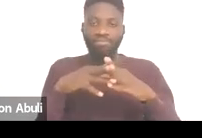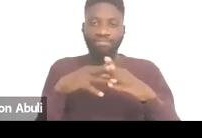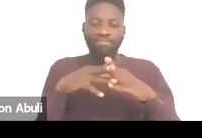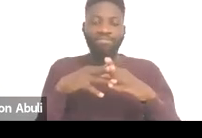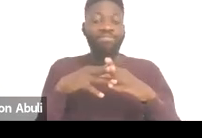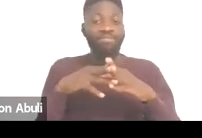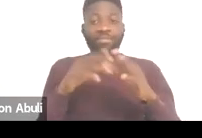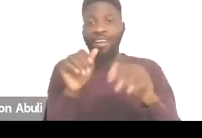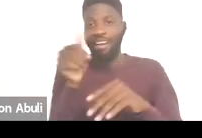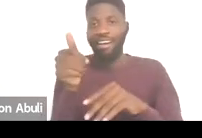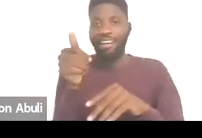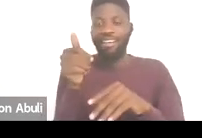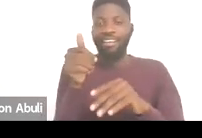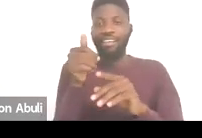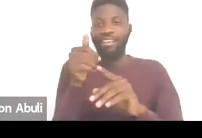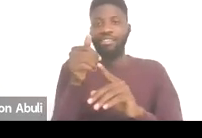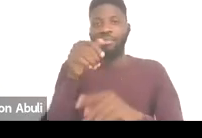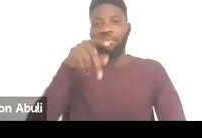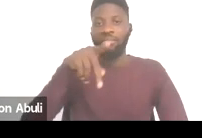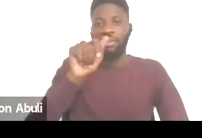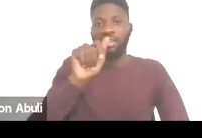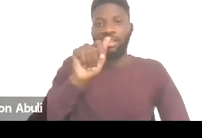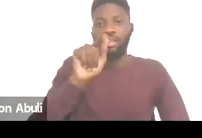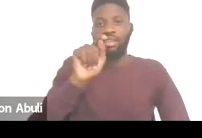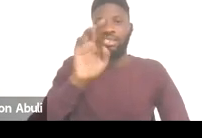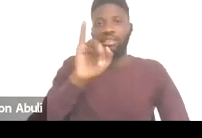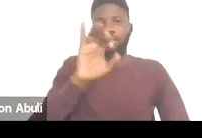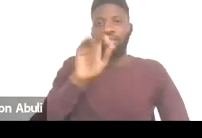There's this from Patrick Kionga. How long should a CV be?